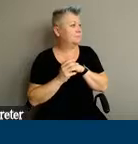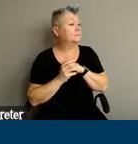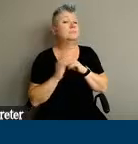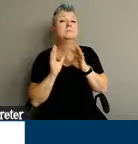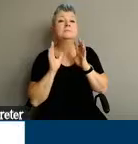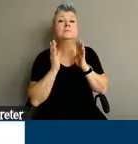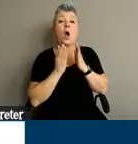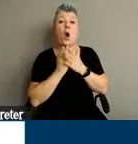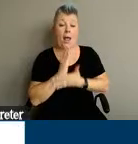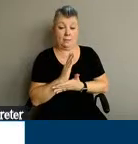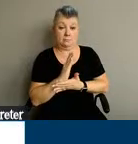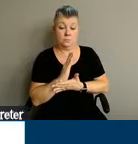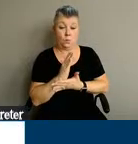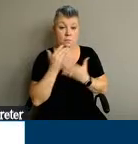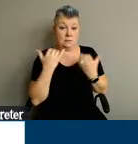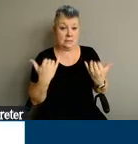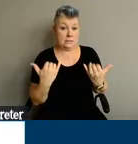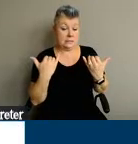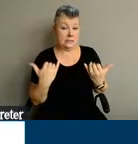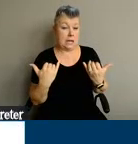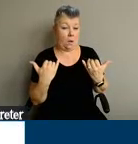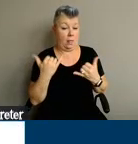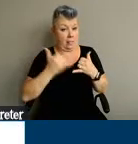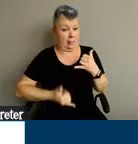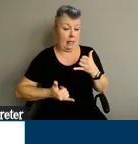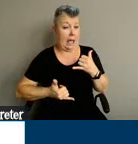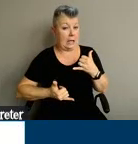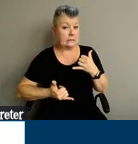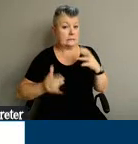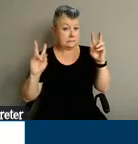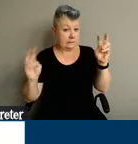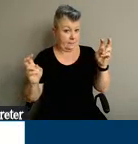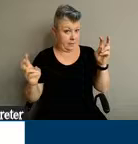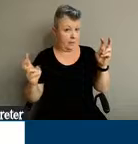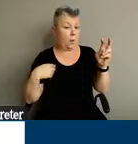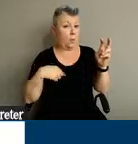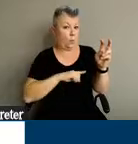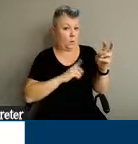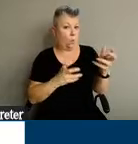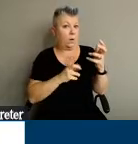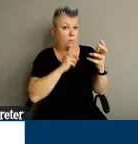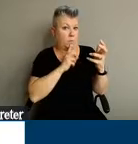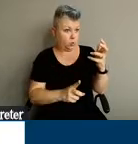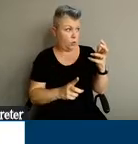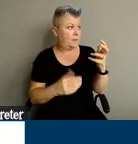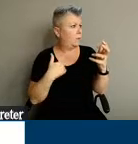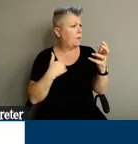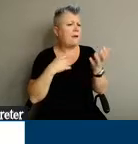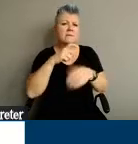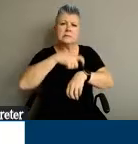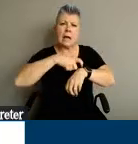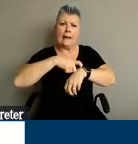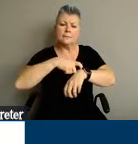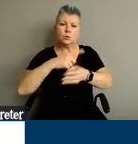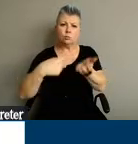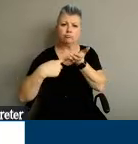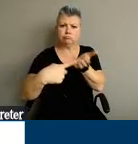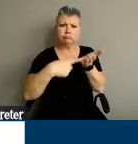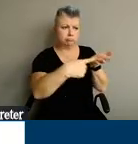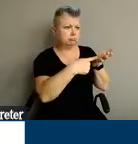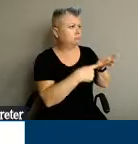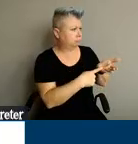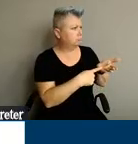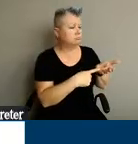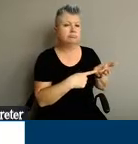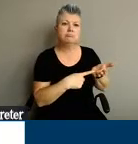All right, and so this is now on our last area, and we want to ensure that we do have some time to talk about our climate